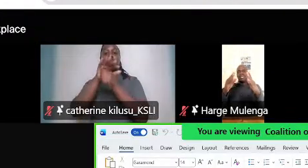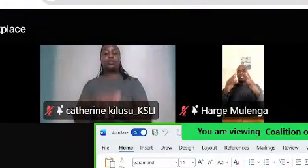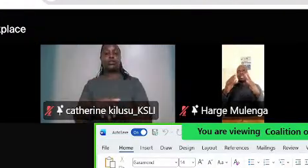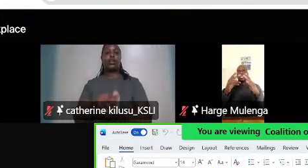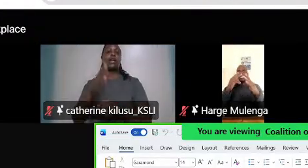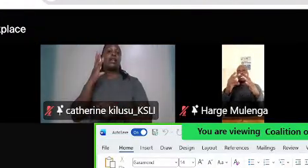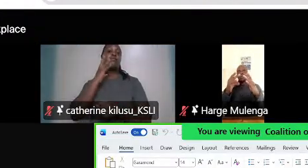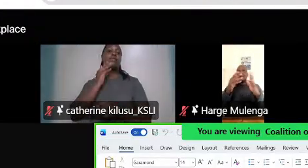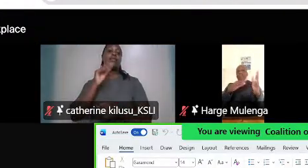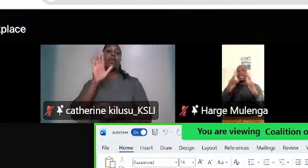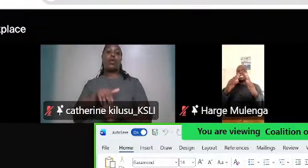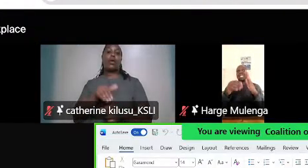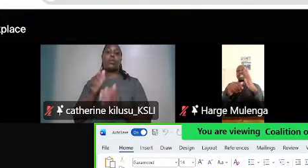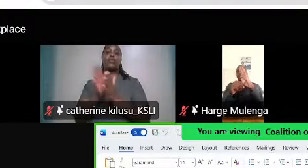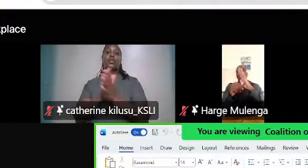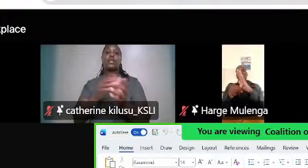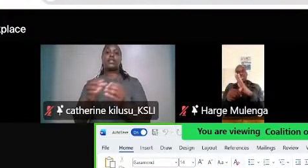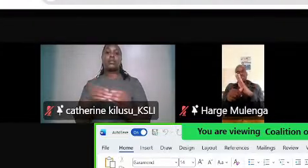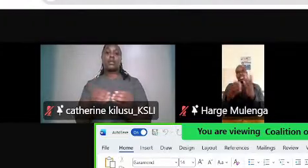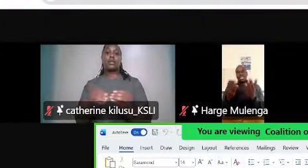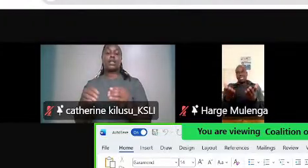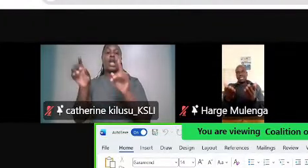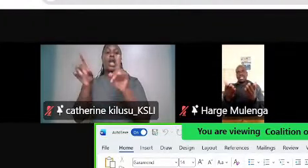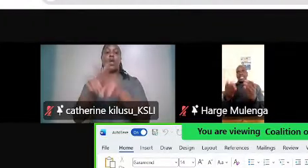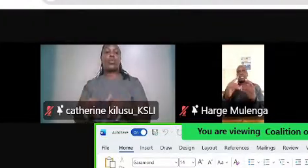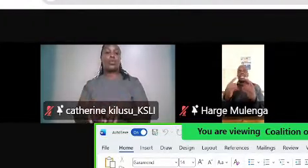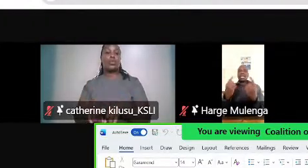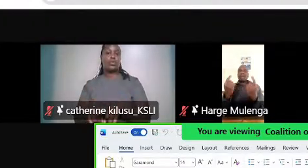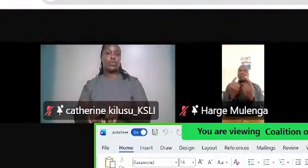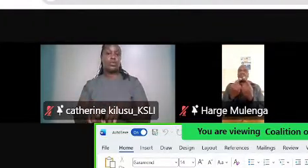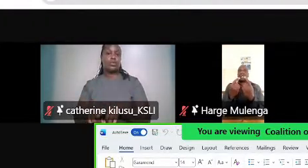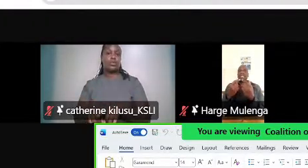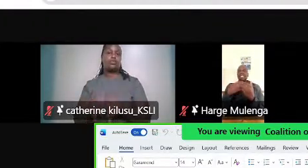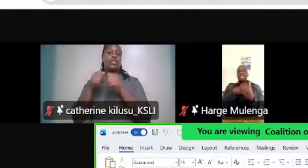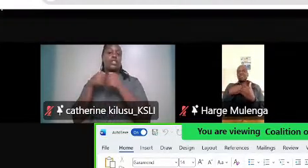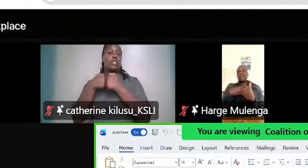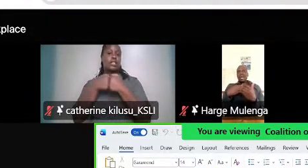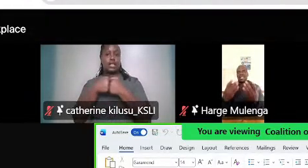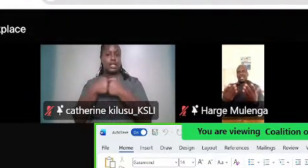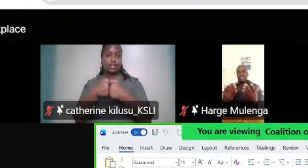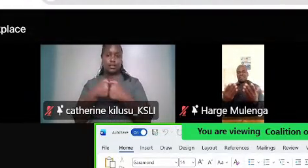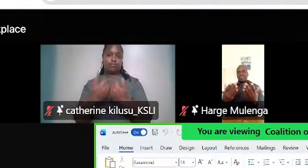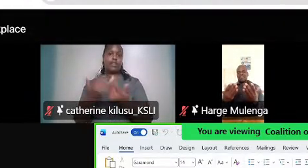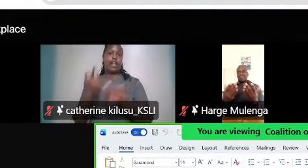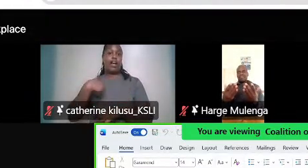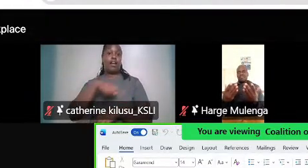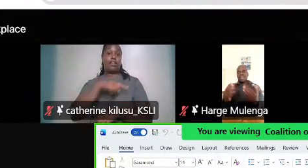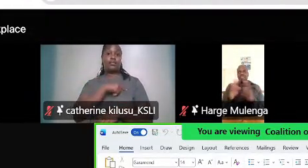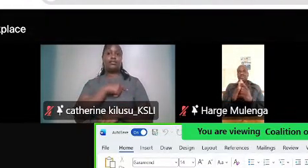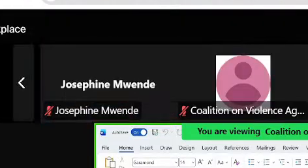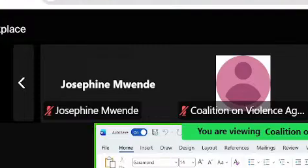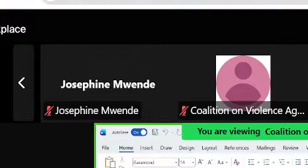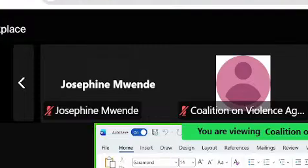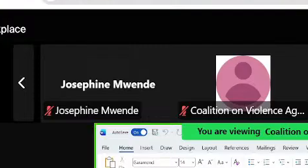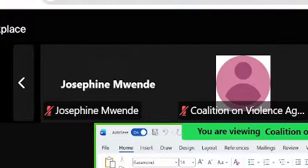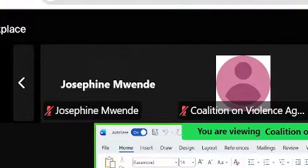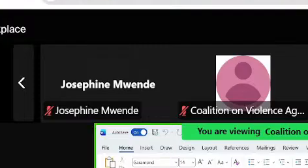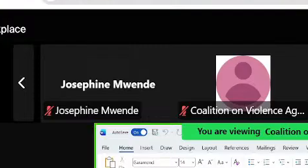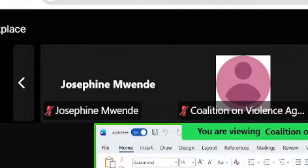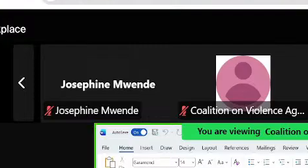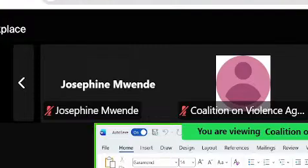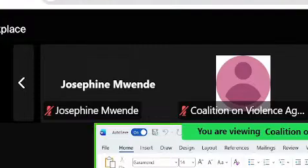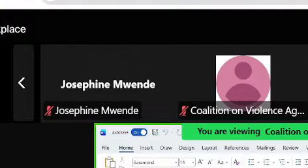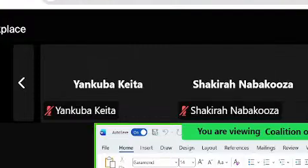with disability, and the challenges. It challenges us to confront